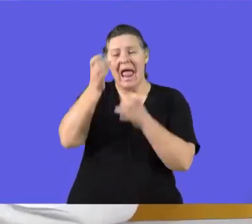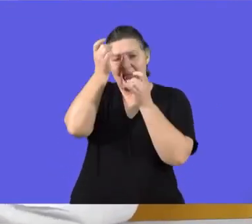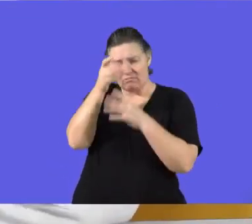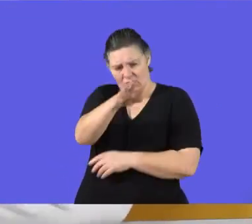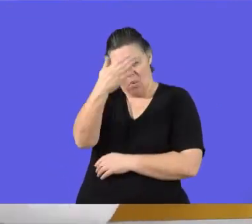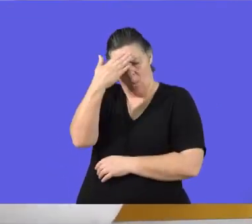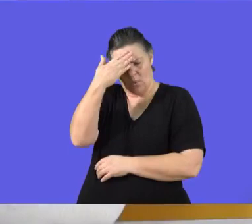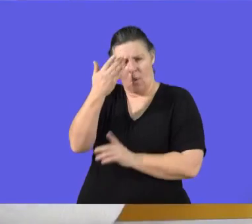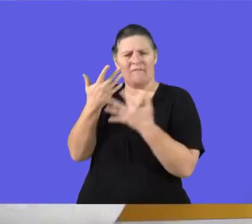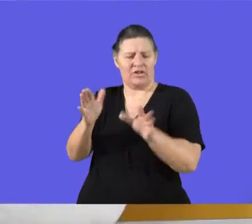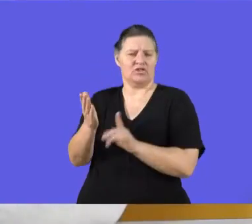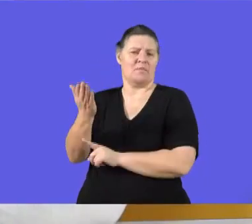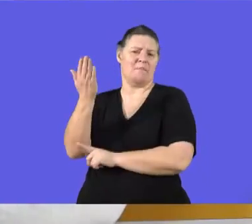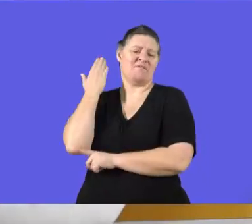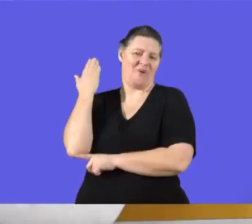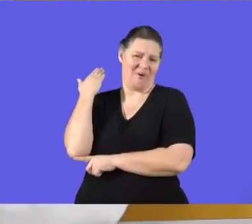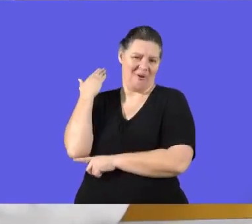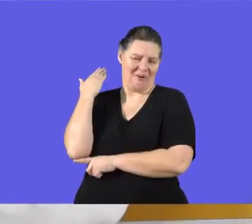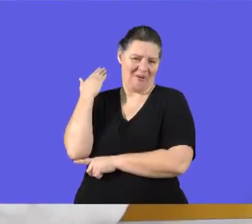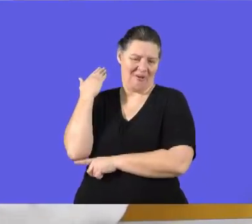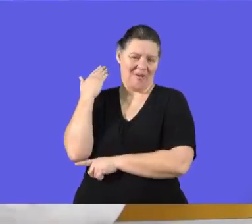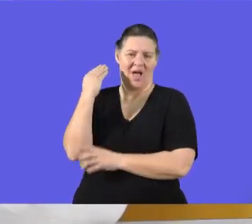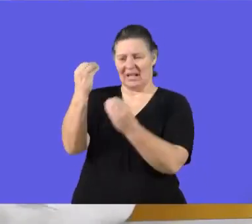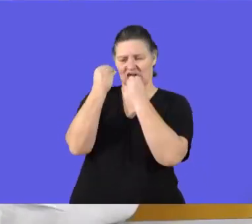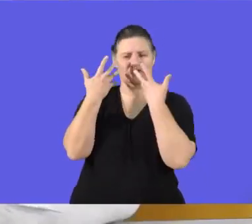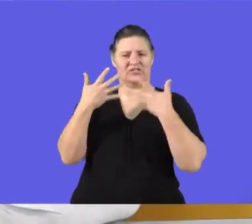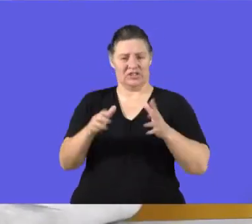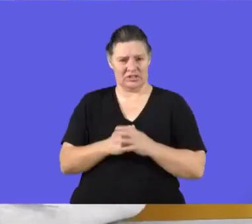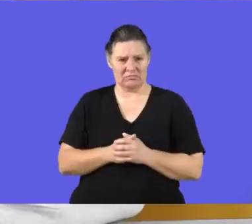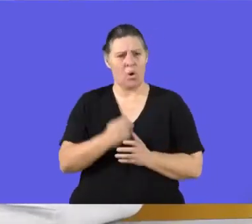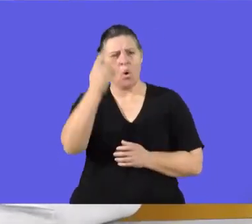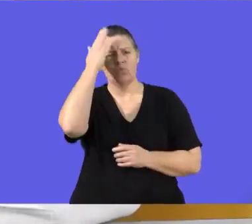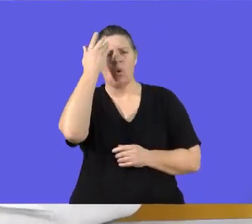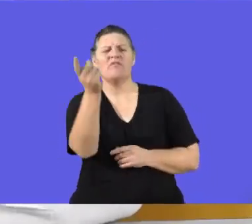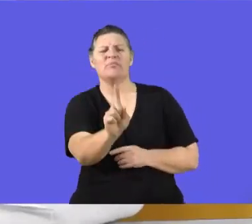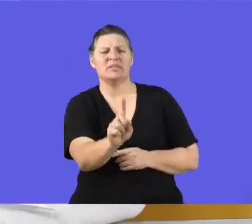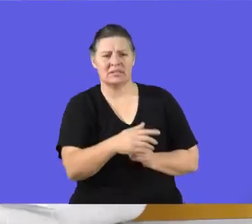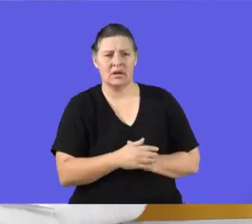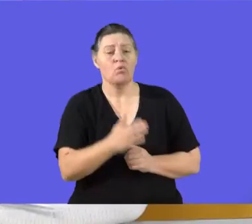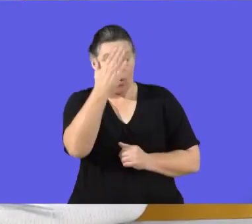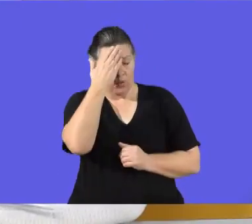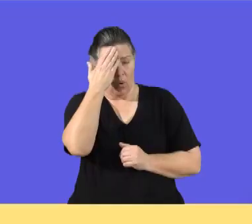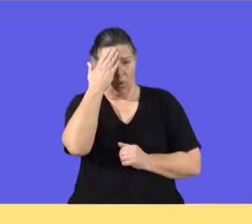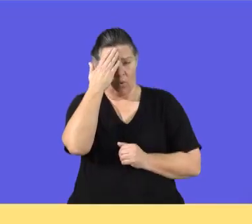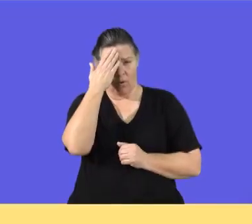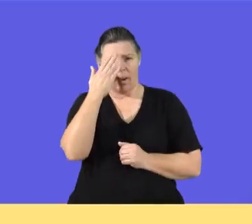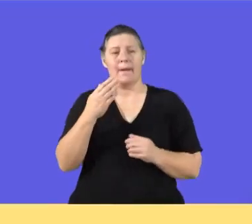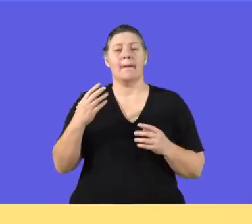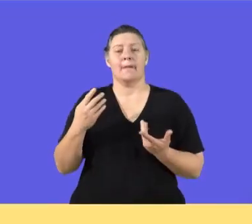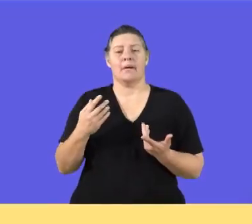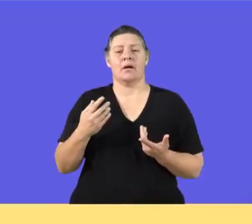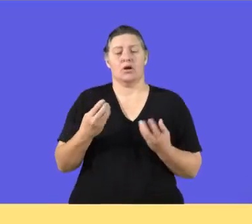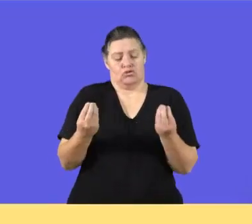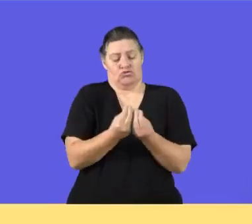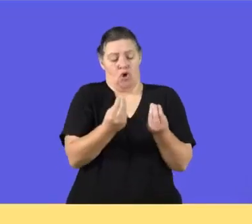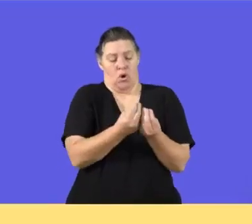control, there is already information that you know from your previous knowledge. What is it that you know already? You already know